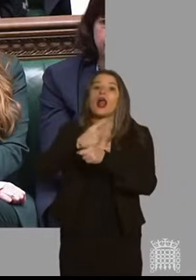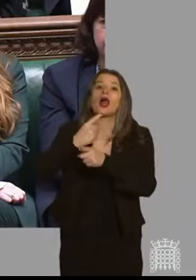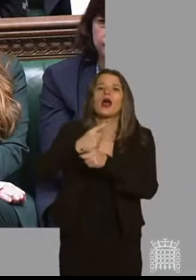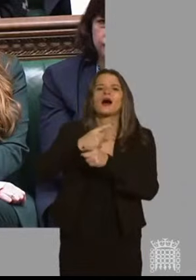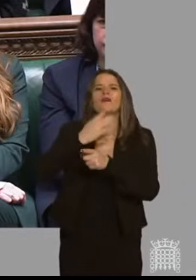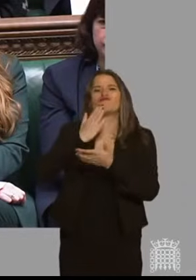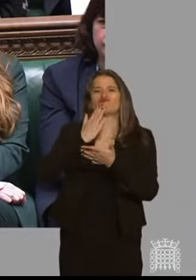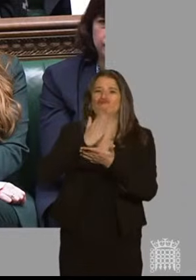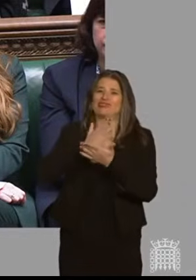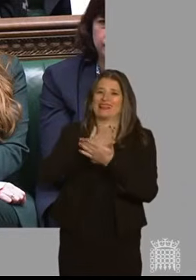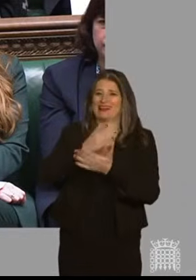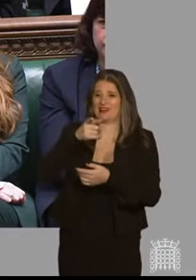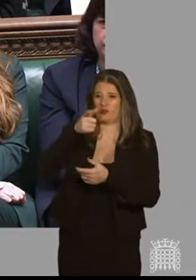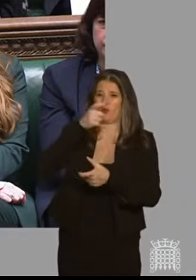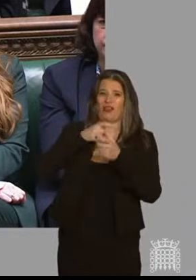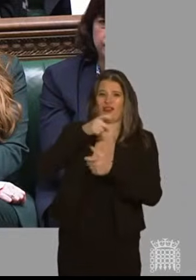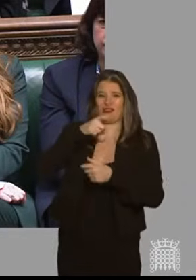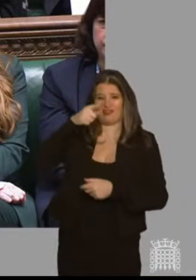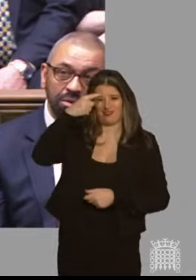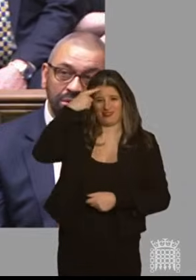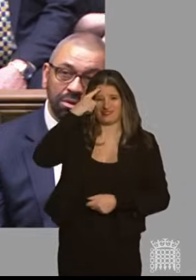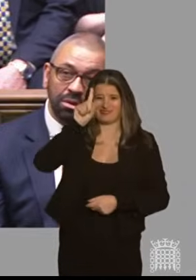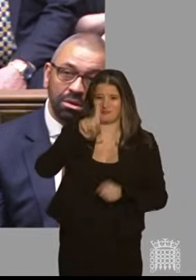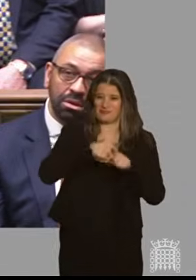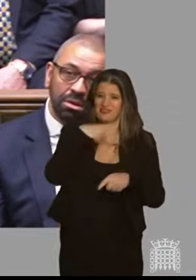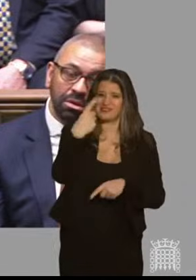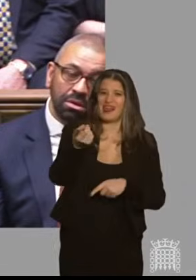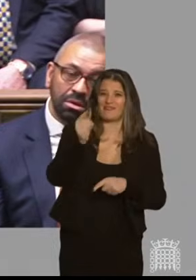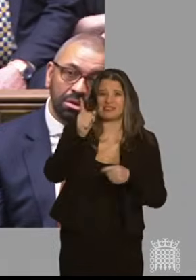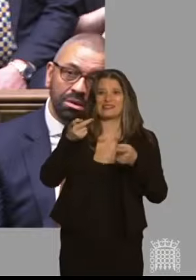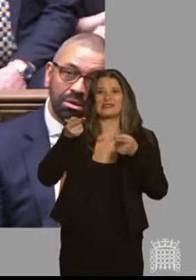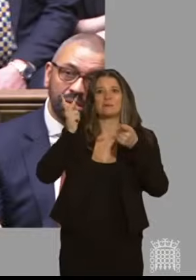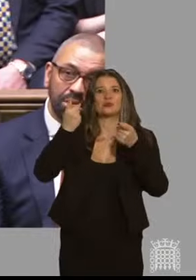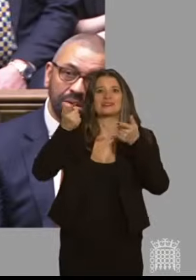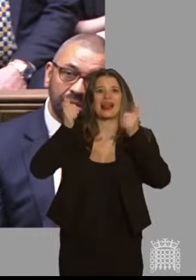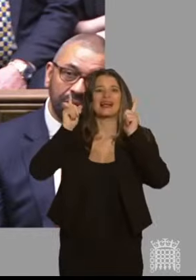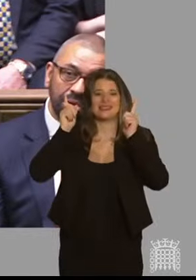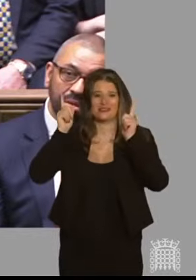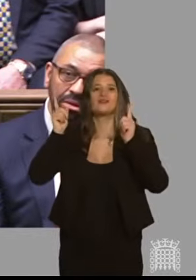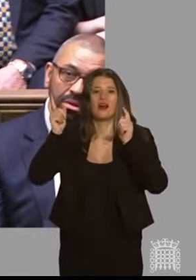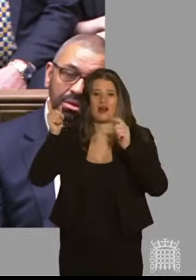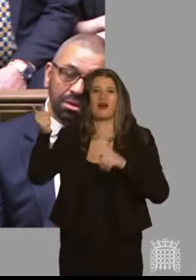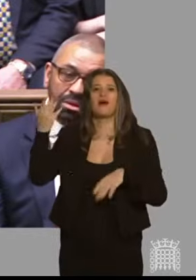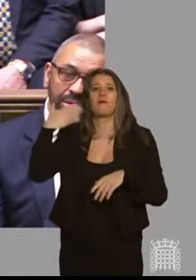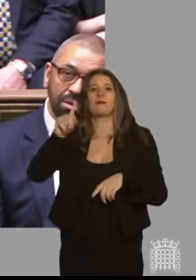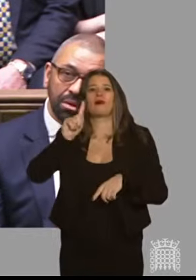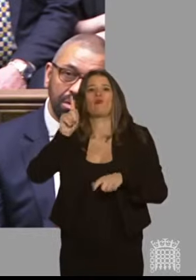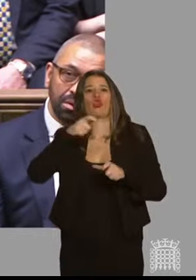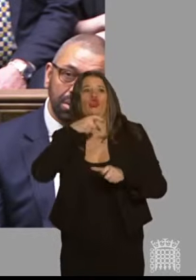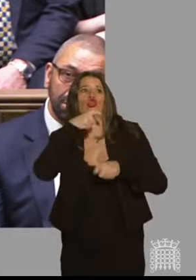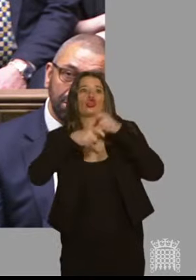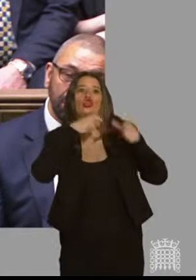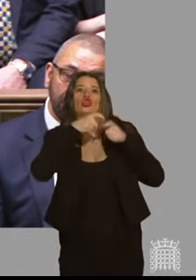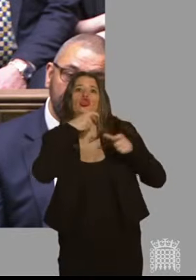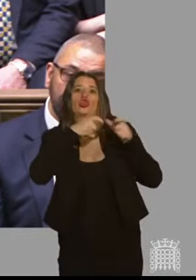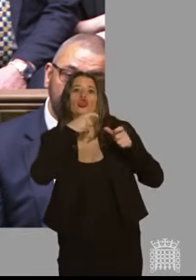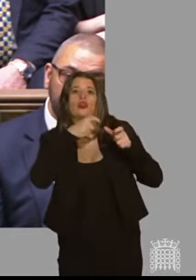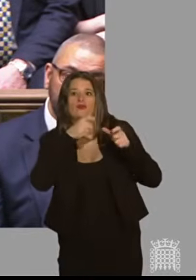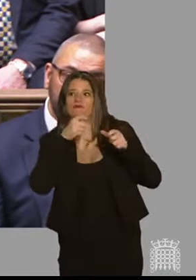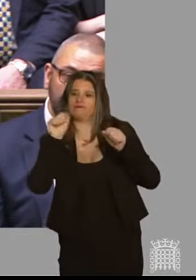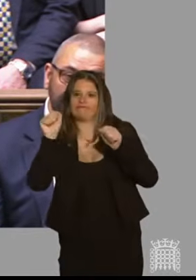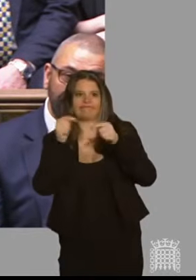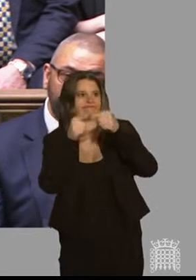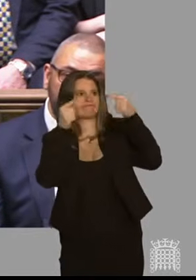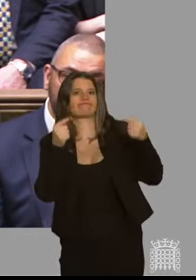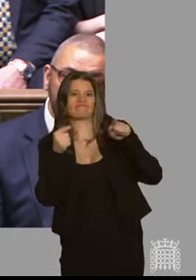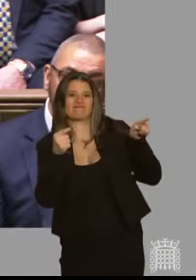shadow foreign secretary, the shadow foreign secretary, comparing Conservatives to Nazis, Mr.